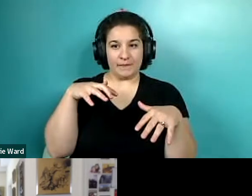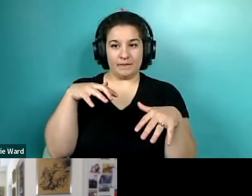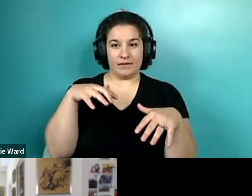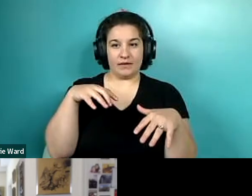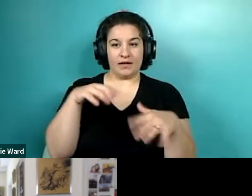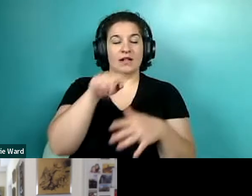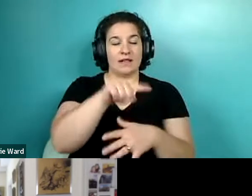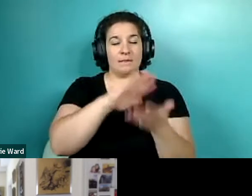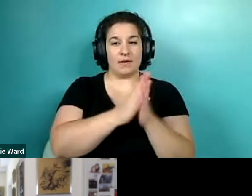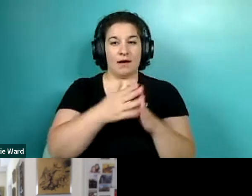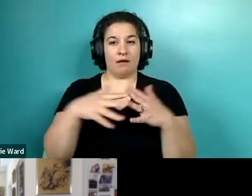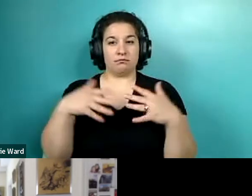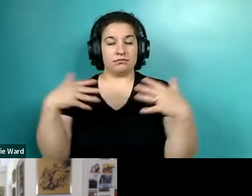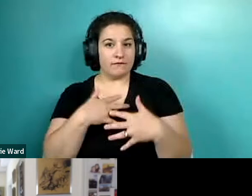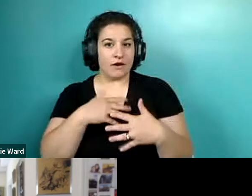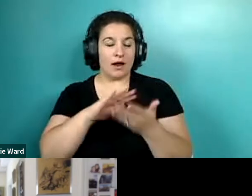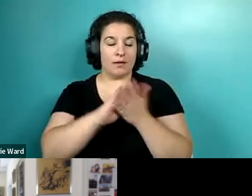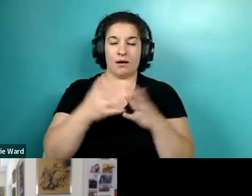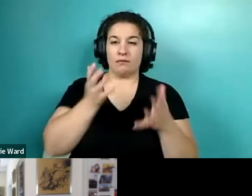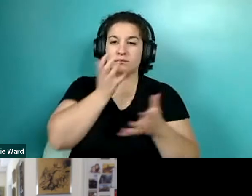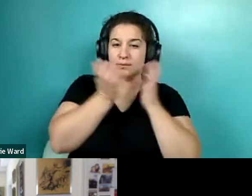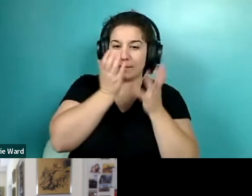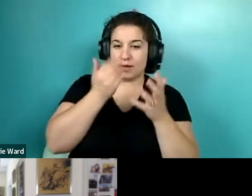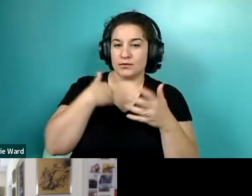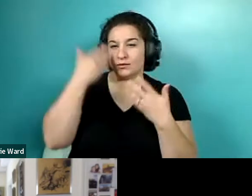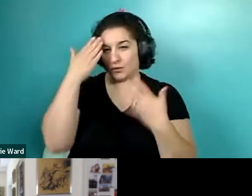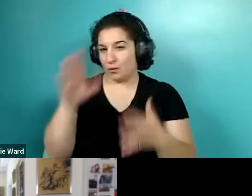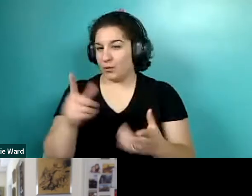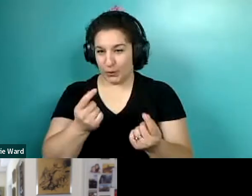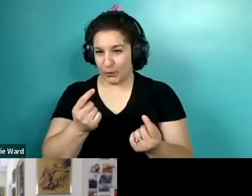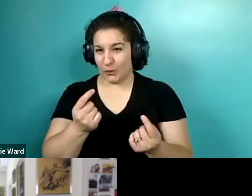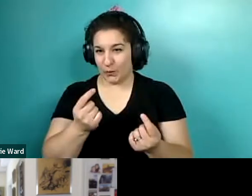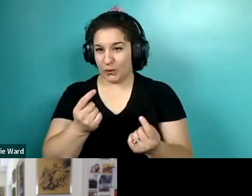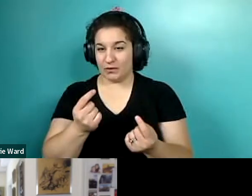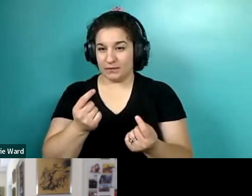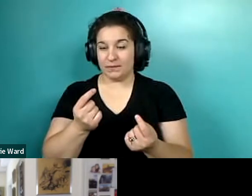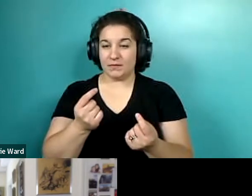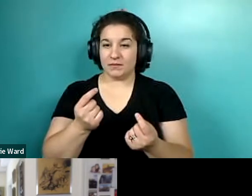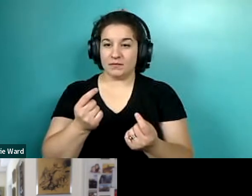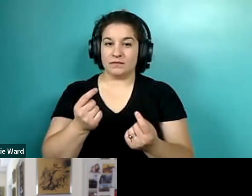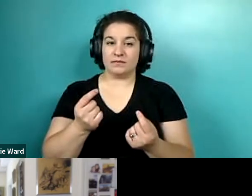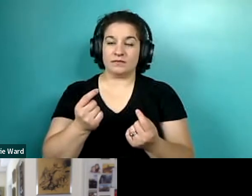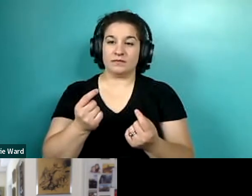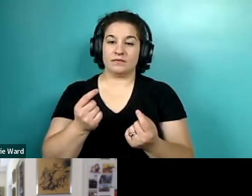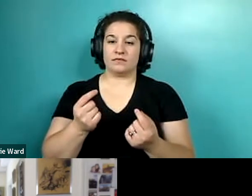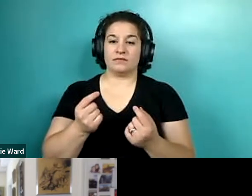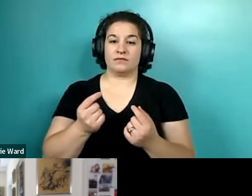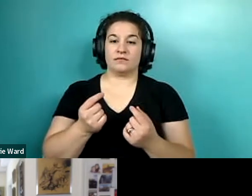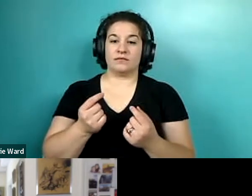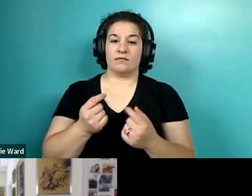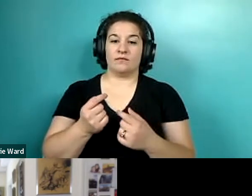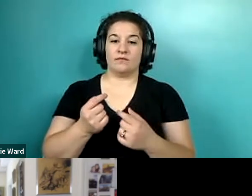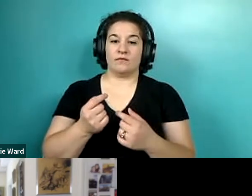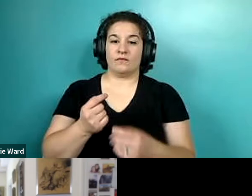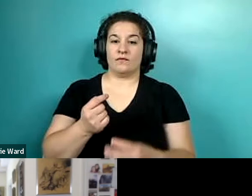afraid, they get embarrassed, they don't know what to do. So I think it's, for me,